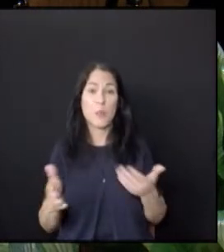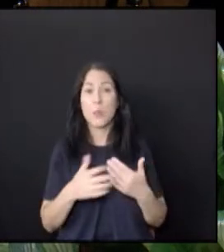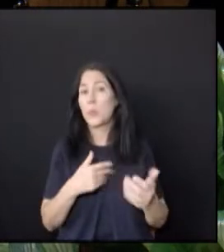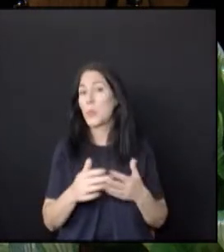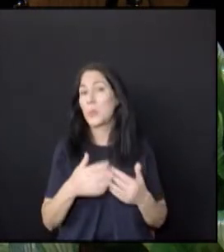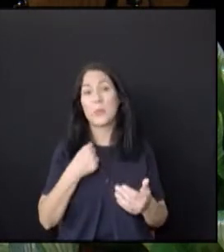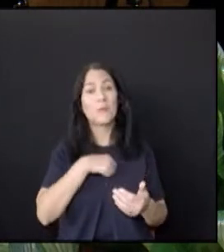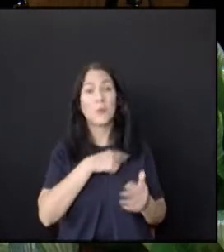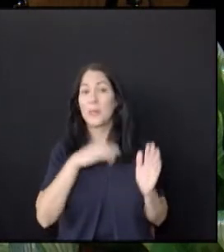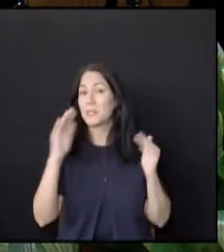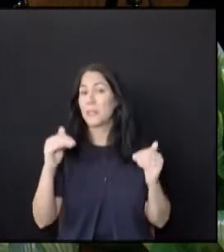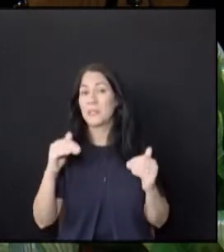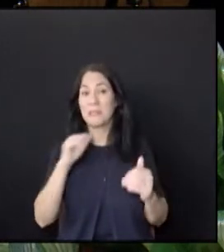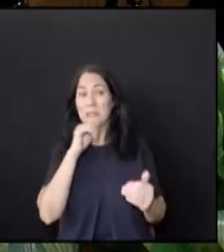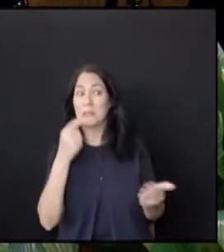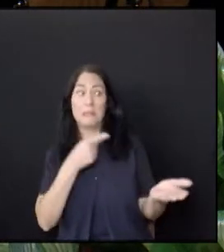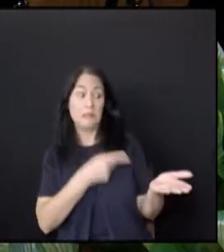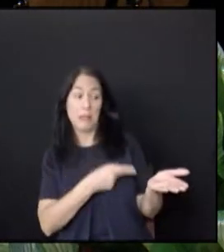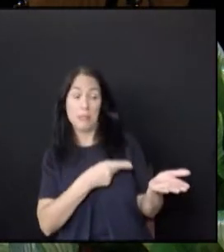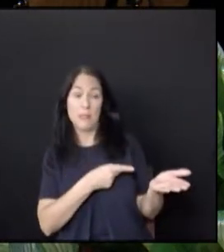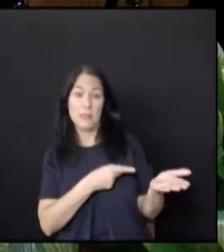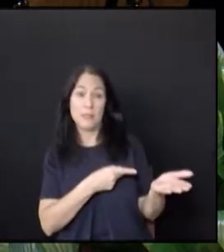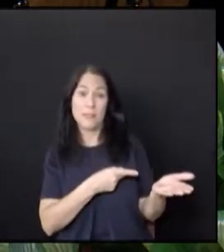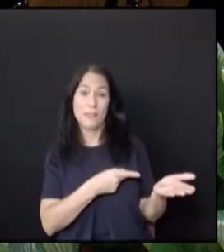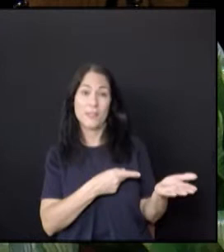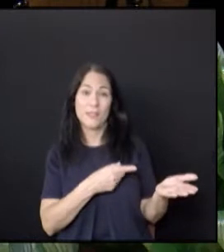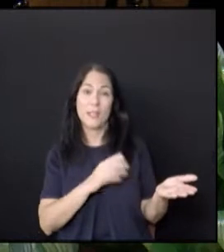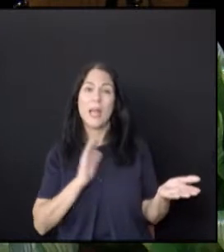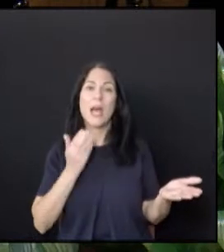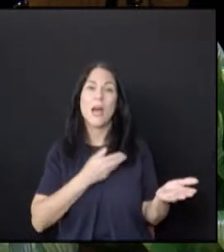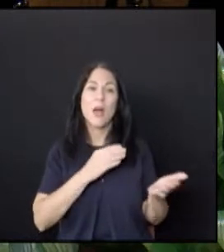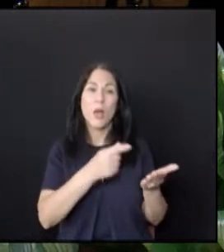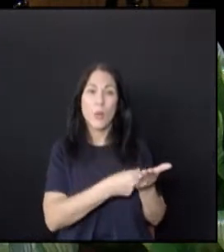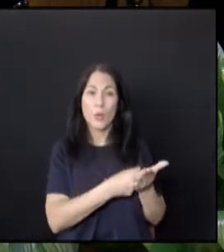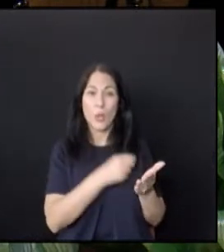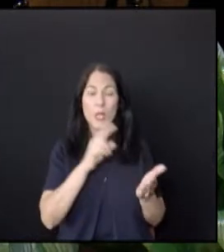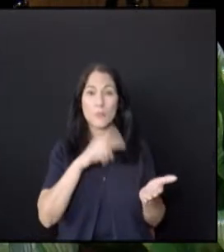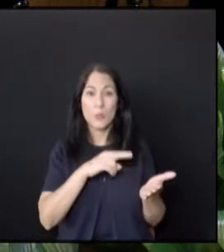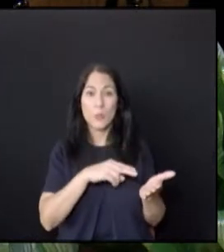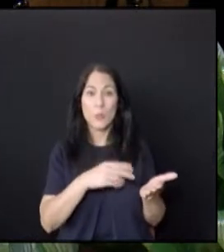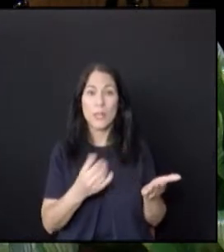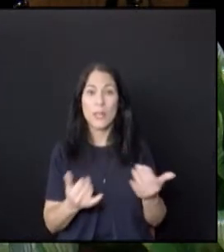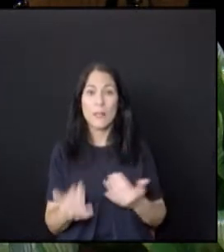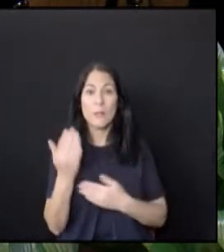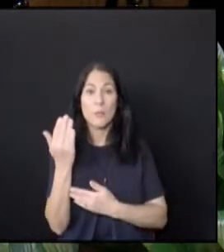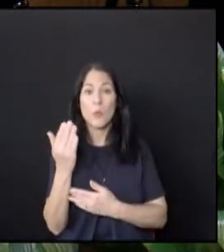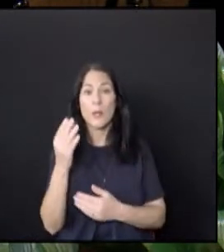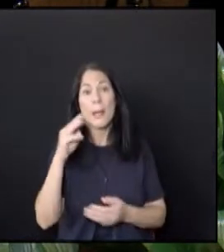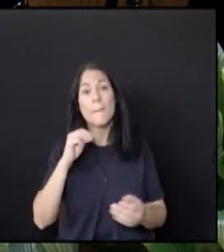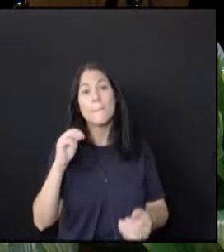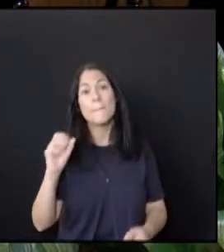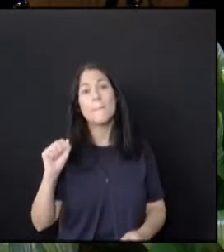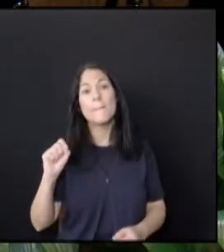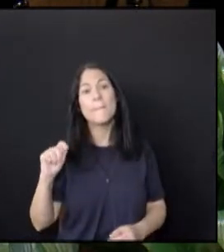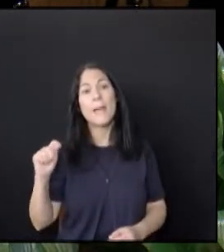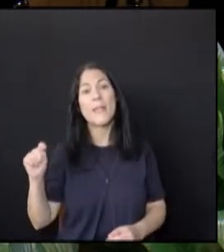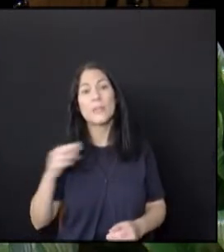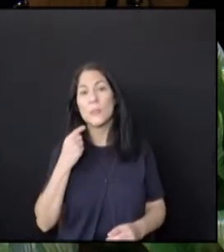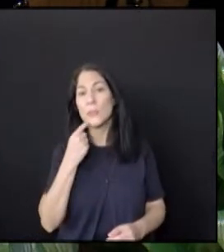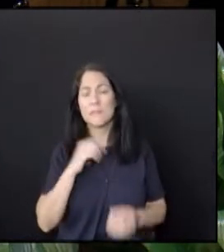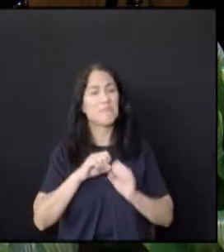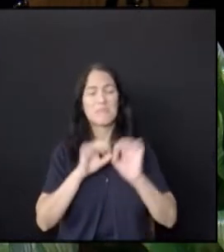wasn't this. In our gospel reading for this morning, Matthew makes it clear we are certainly not the first generation to